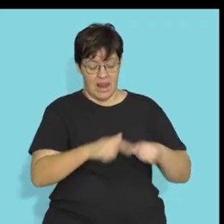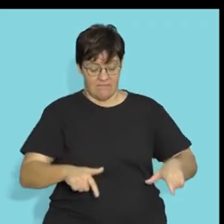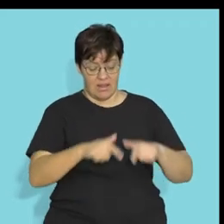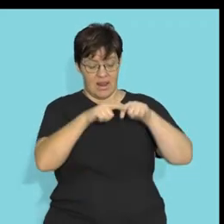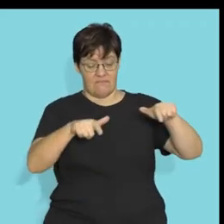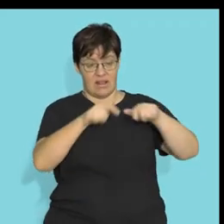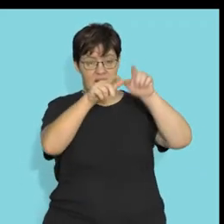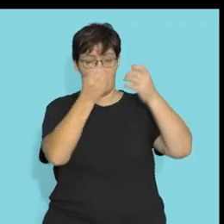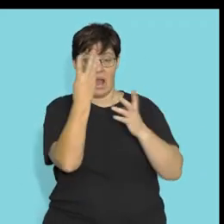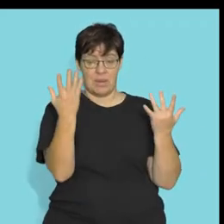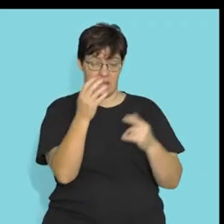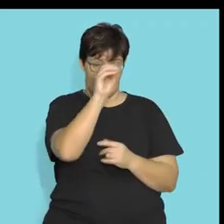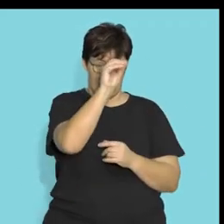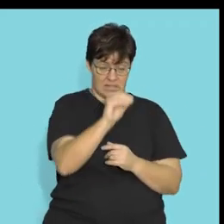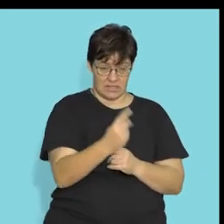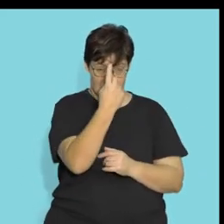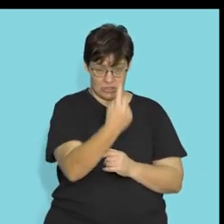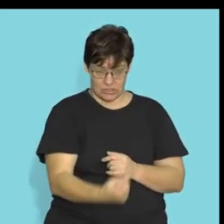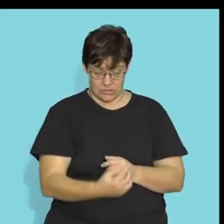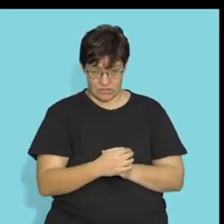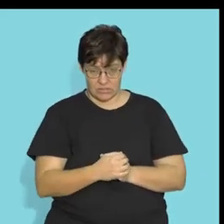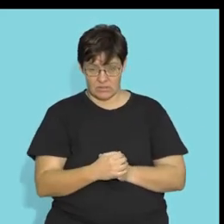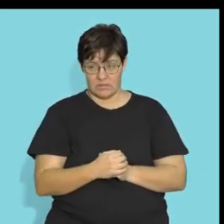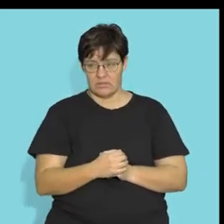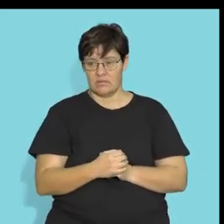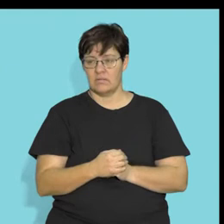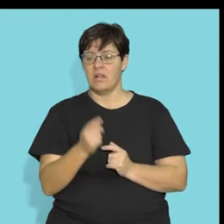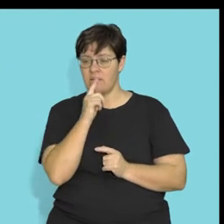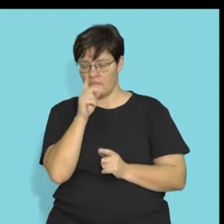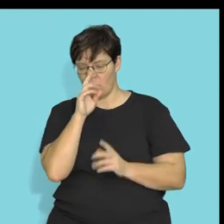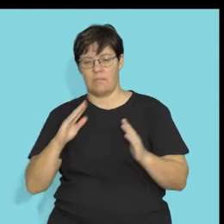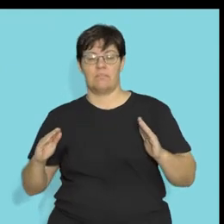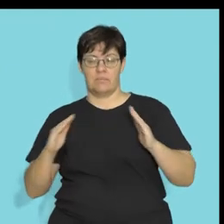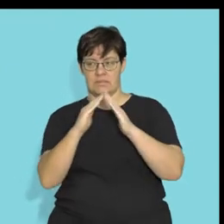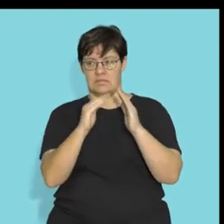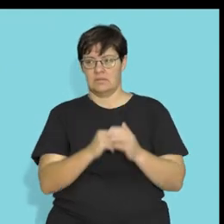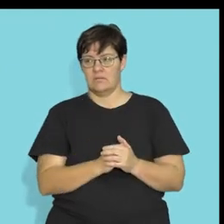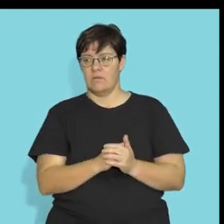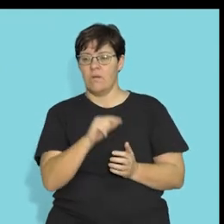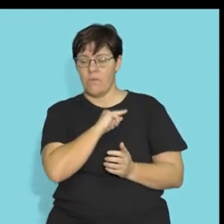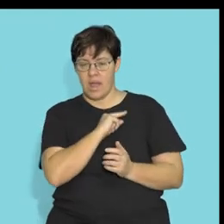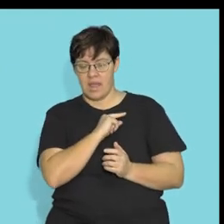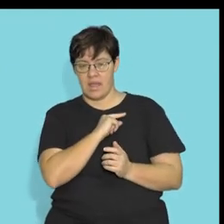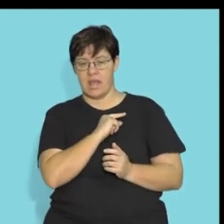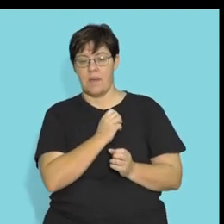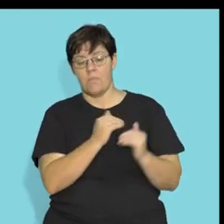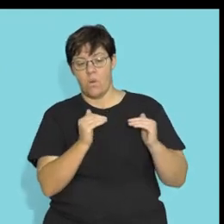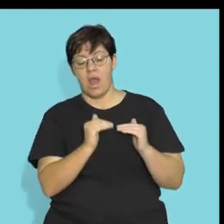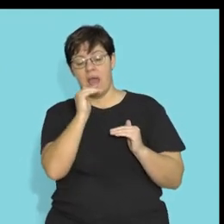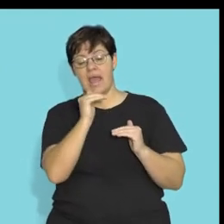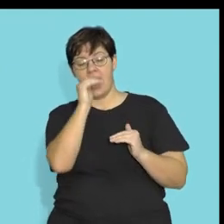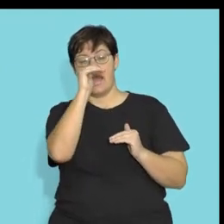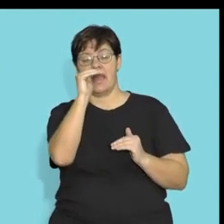each trophic level in the food chain. These are usually shaped like a pyramid, as the higher number of trophic